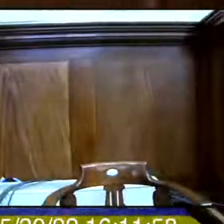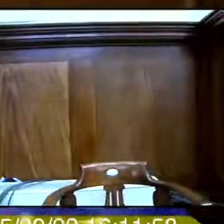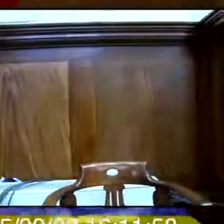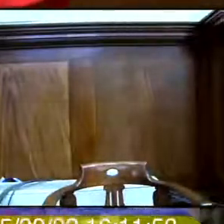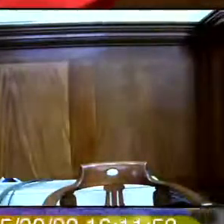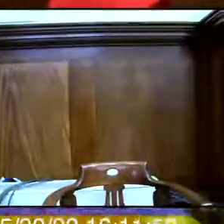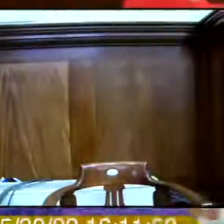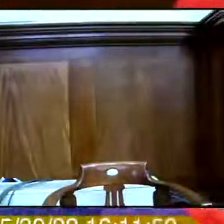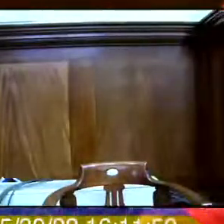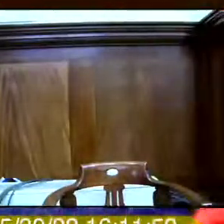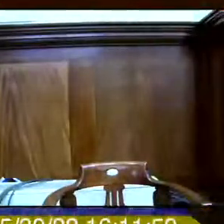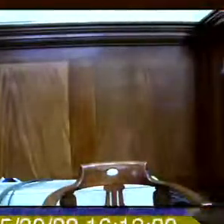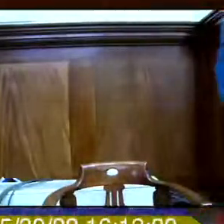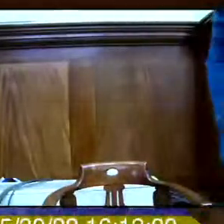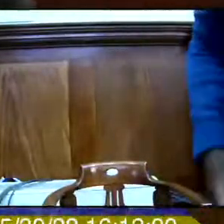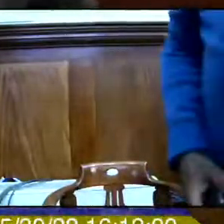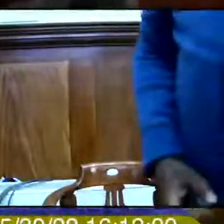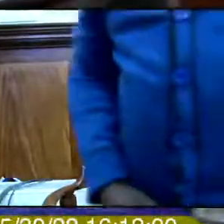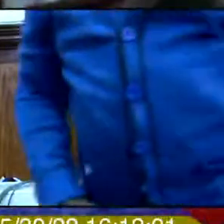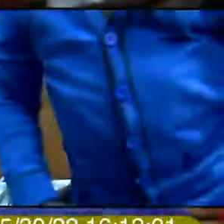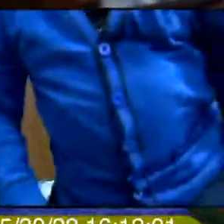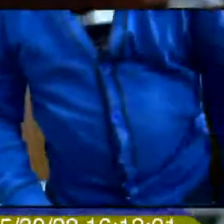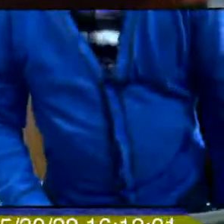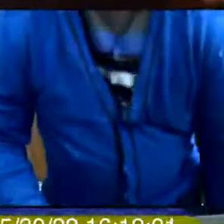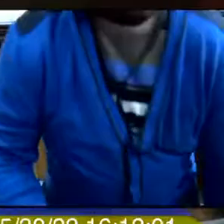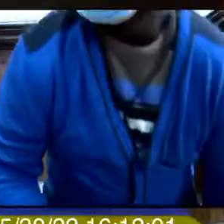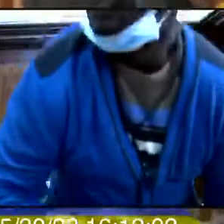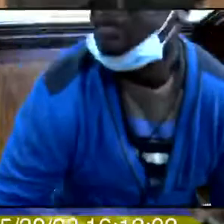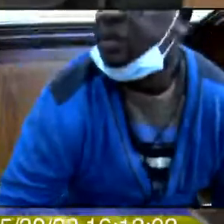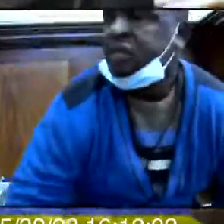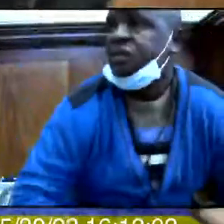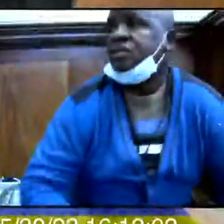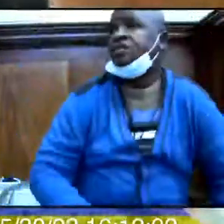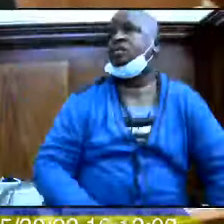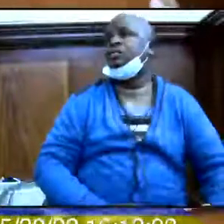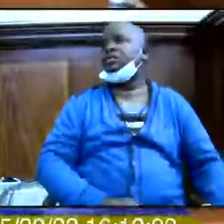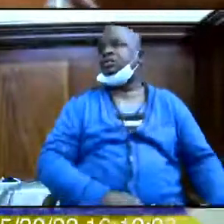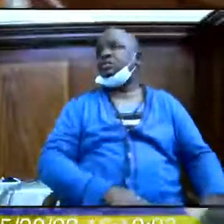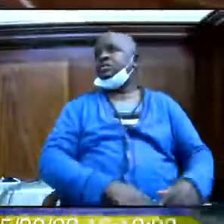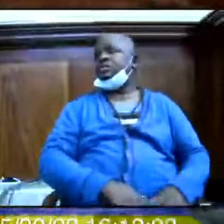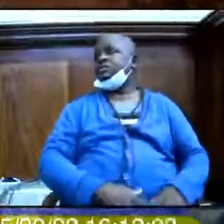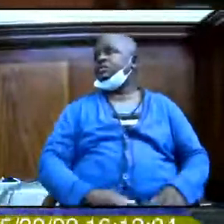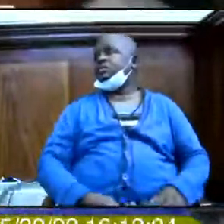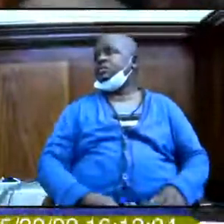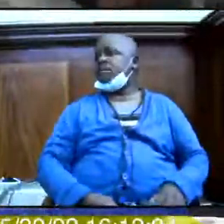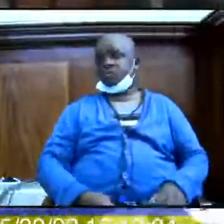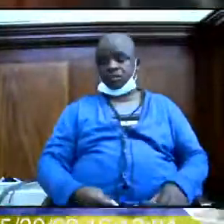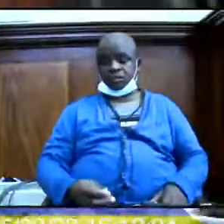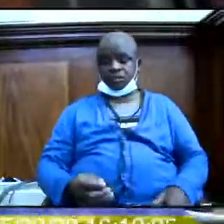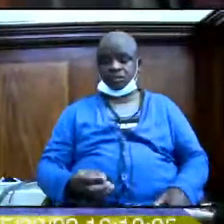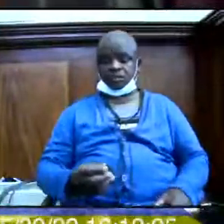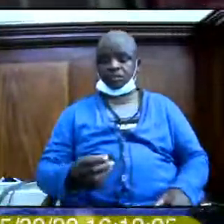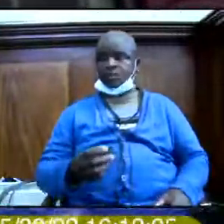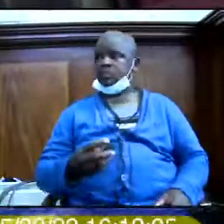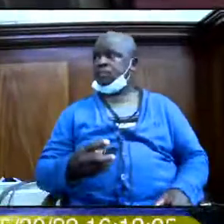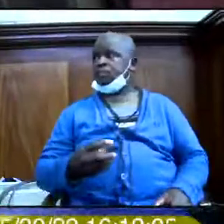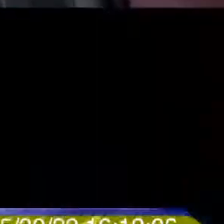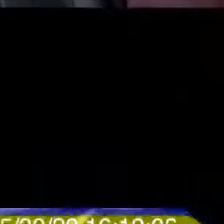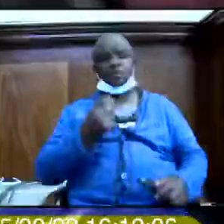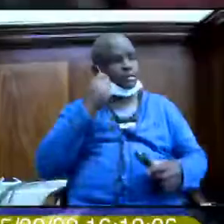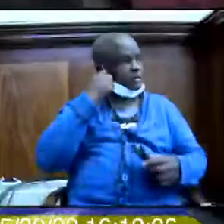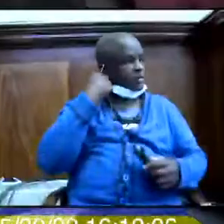thank you very much the fourth one the floor is yourself honorable